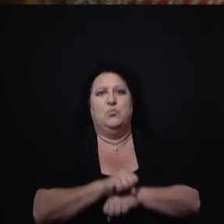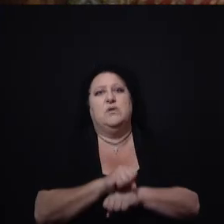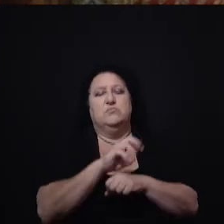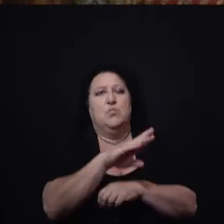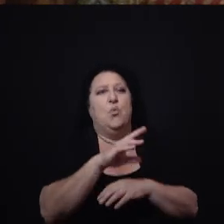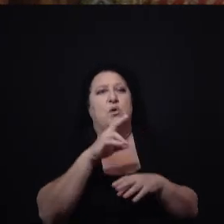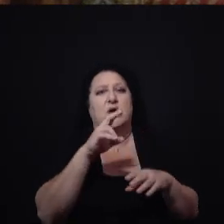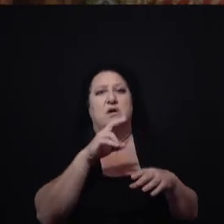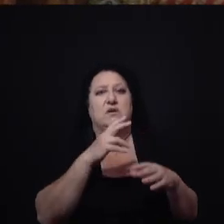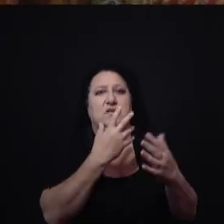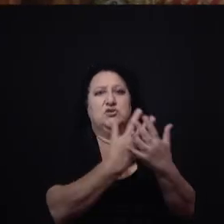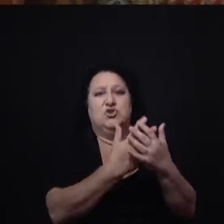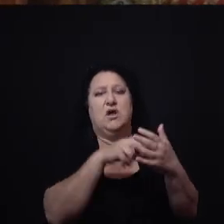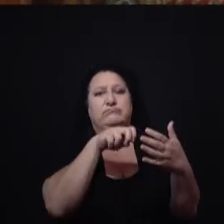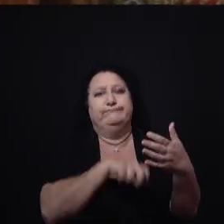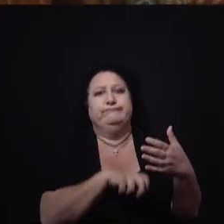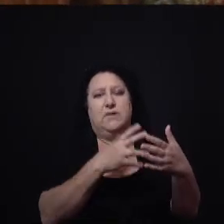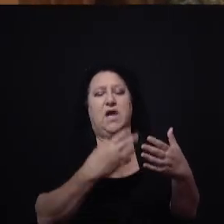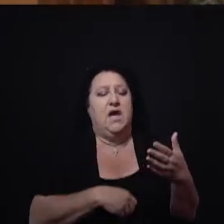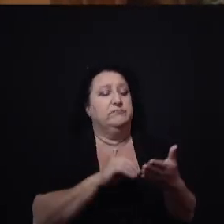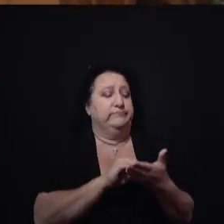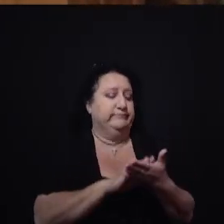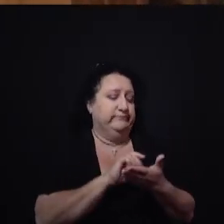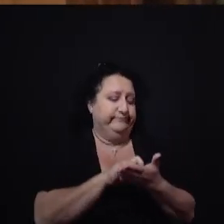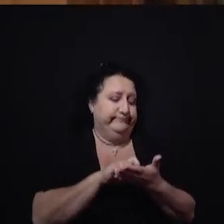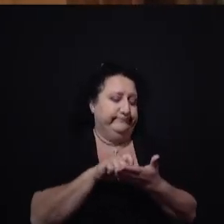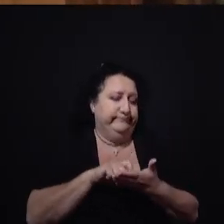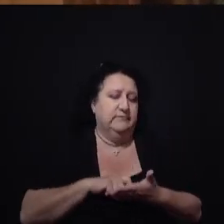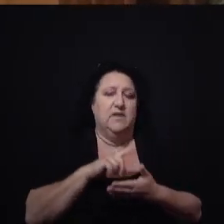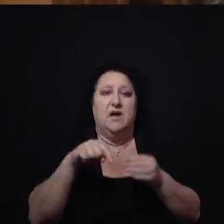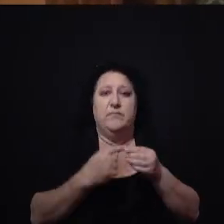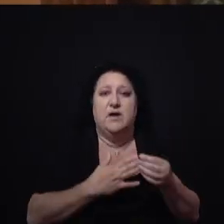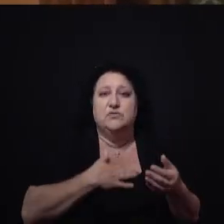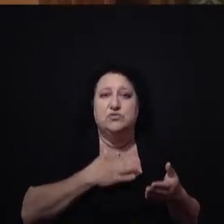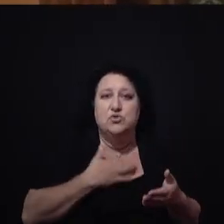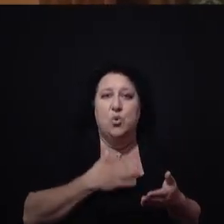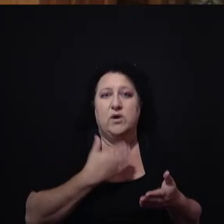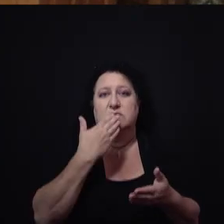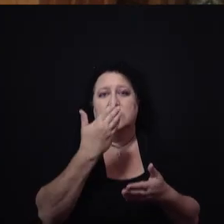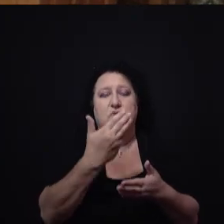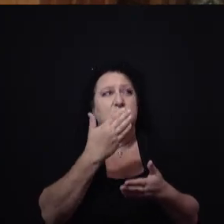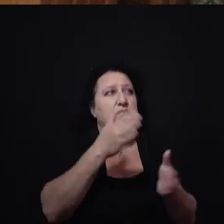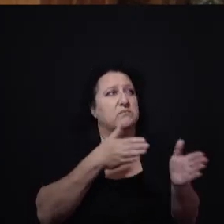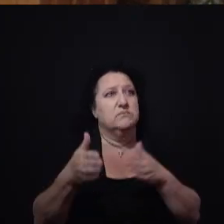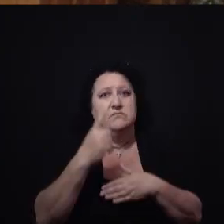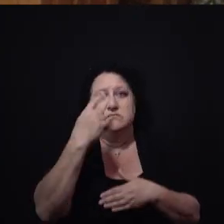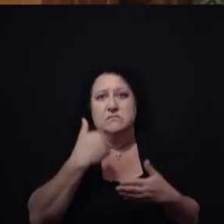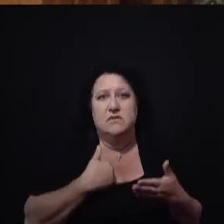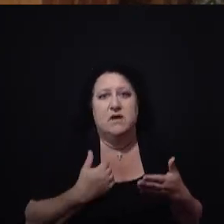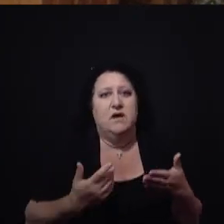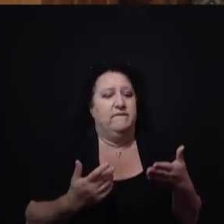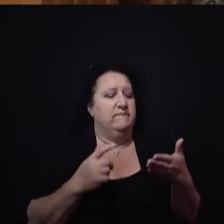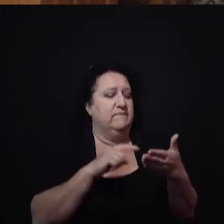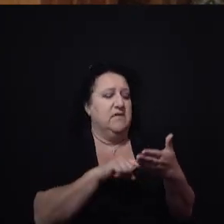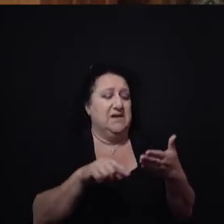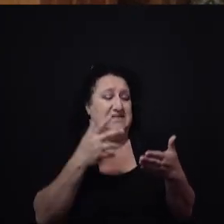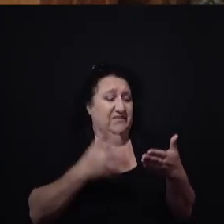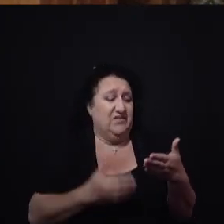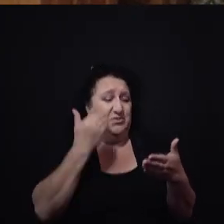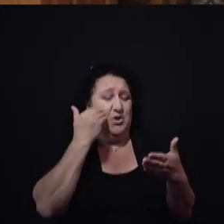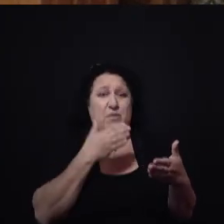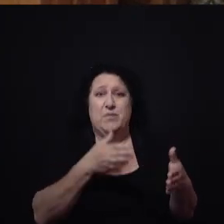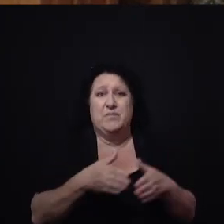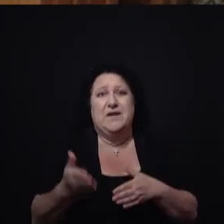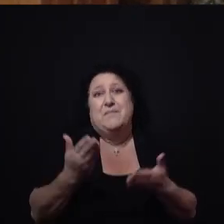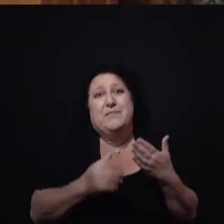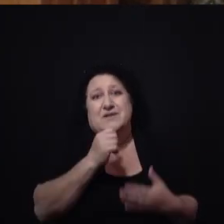can speak of joy. He can speak of God's good plan even through him because he knows what the plan is, even if right now he